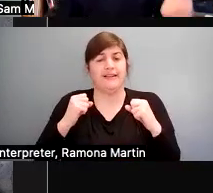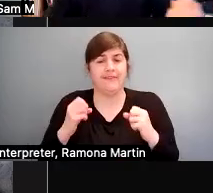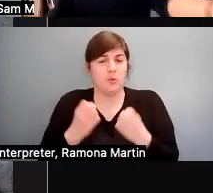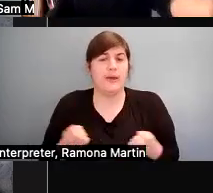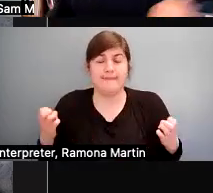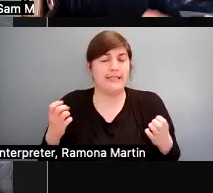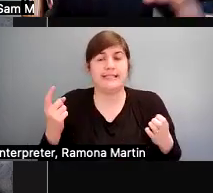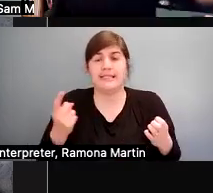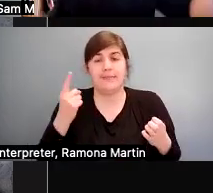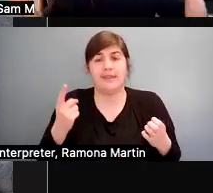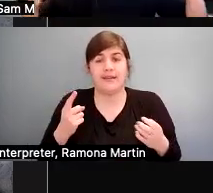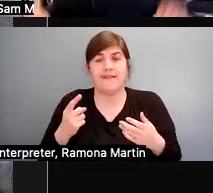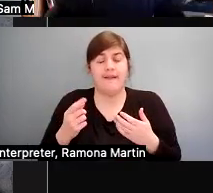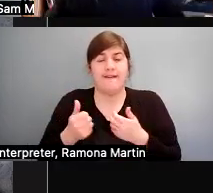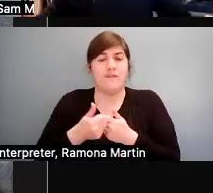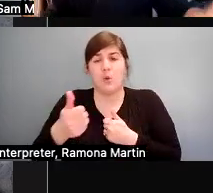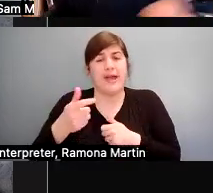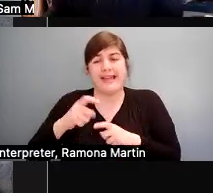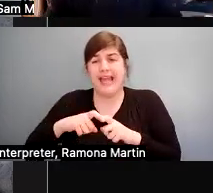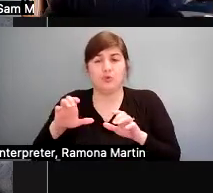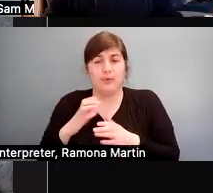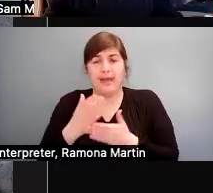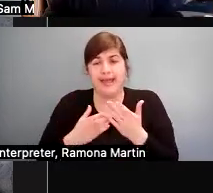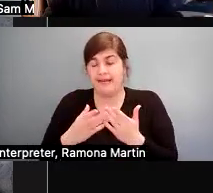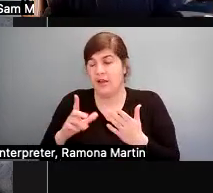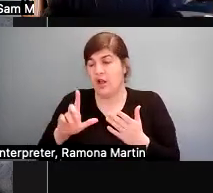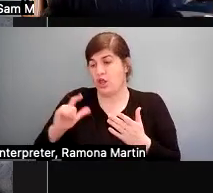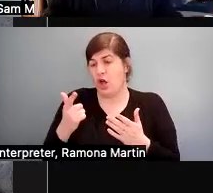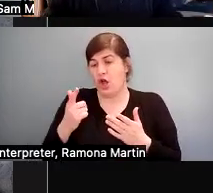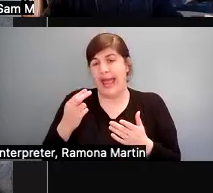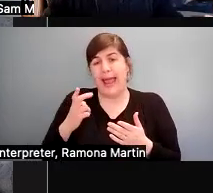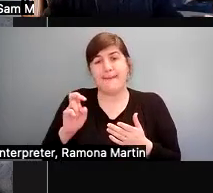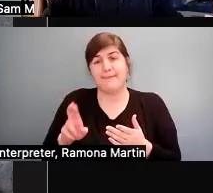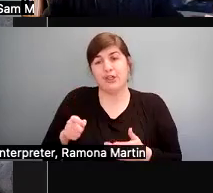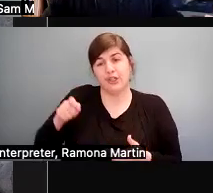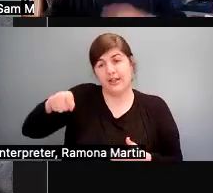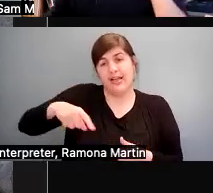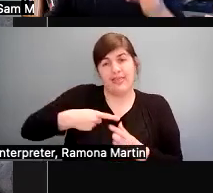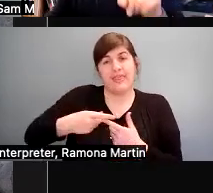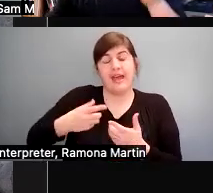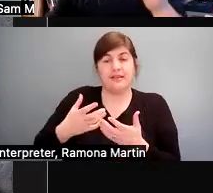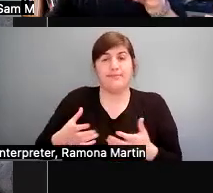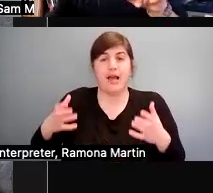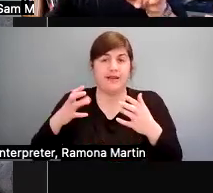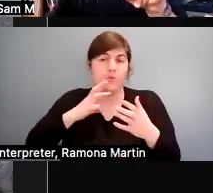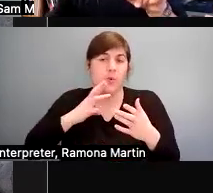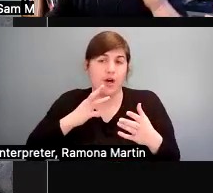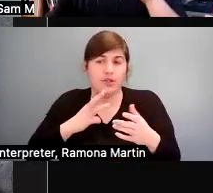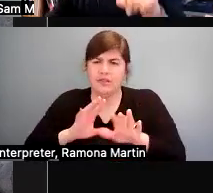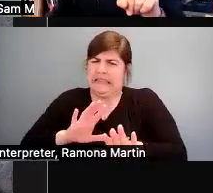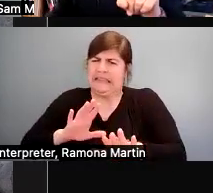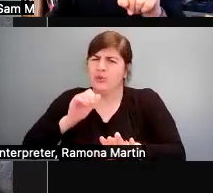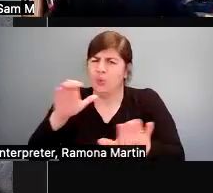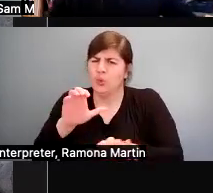is far away. You can't do it by hand, so a long hammer and a bucket of water. Wow. But Okay, then don't do this at